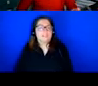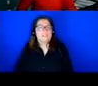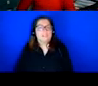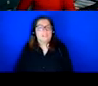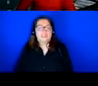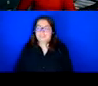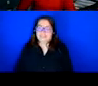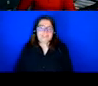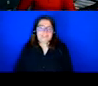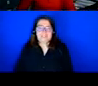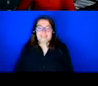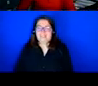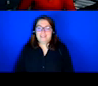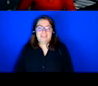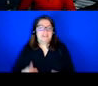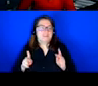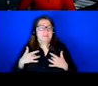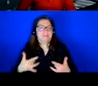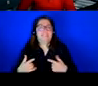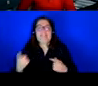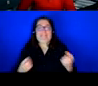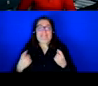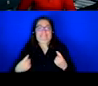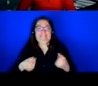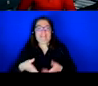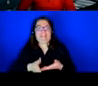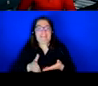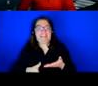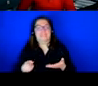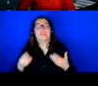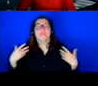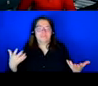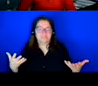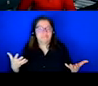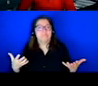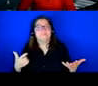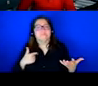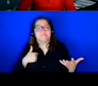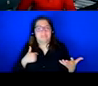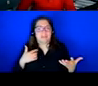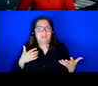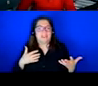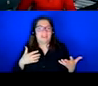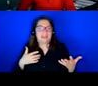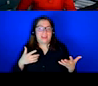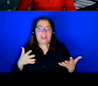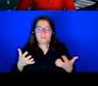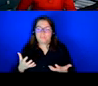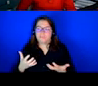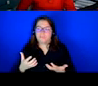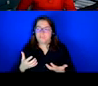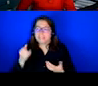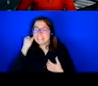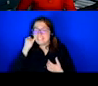always happens that people start asking a lot of questions at the end. So I want to give people a chance. They keep coming in, but if somebody